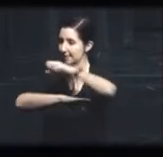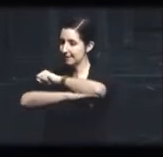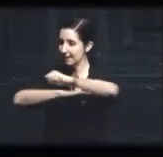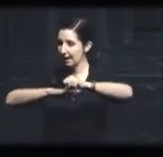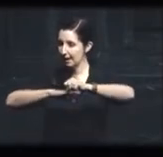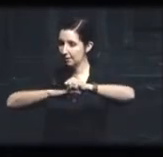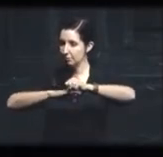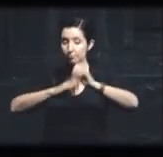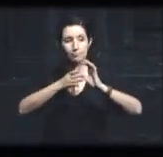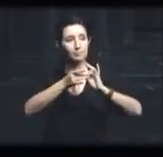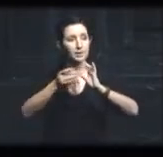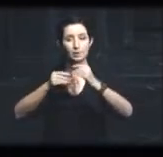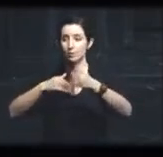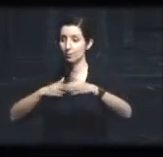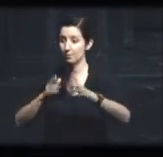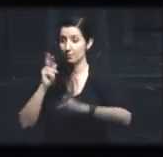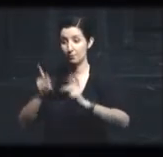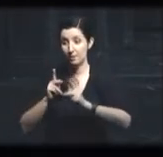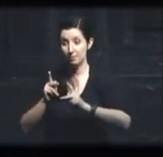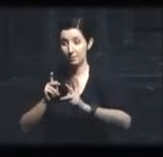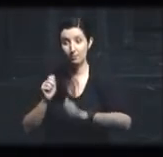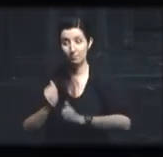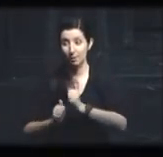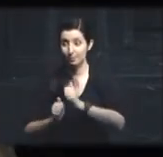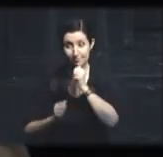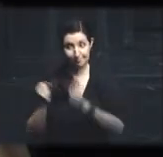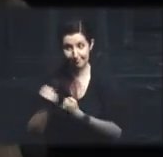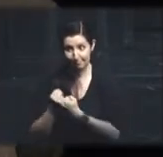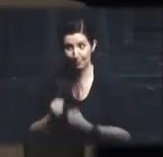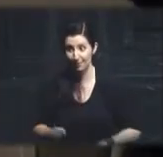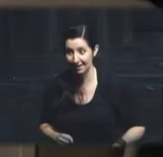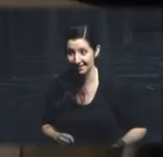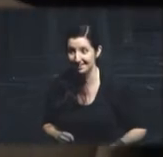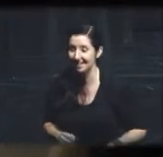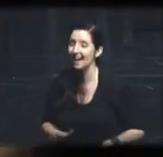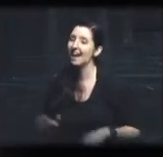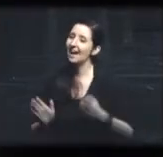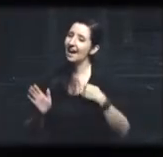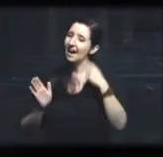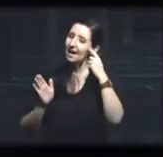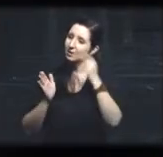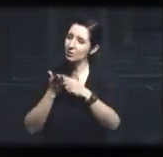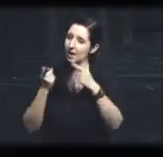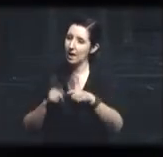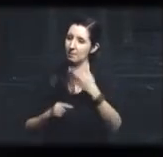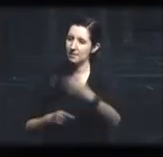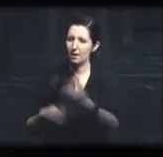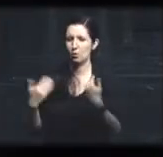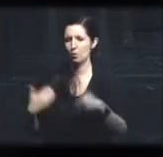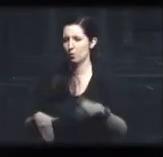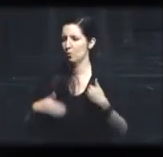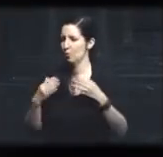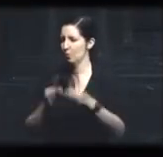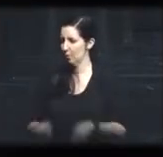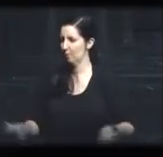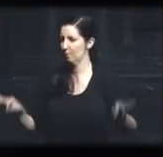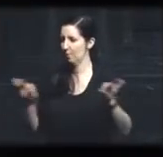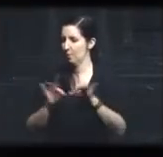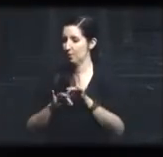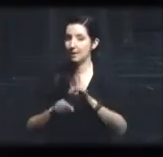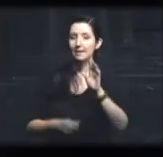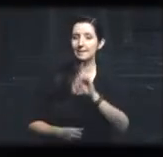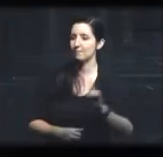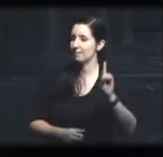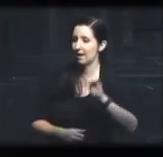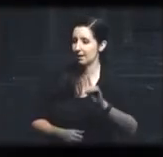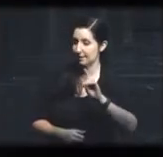not supporters. And what I saw there, though, was really important to me. I saw democracy